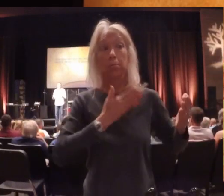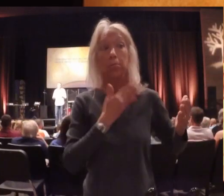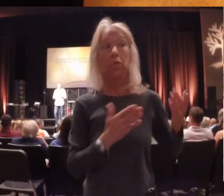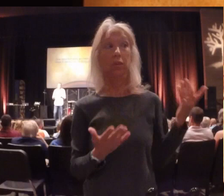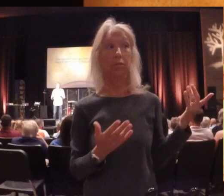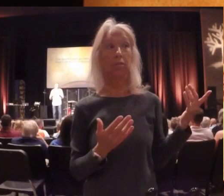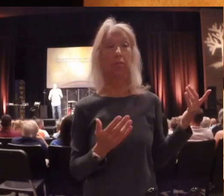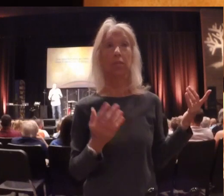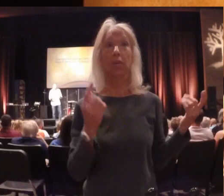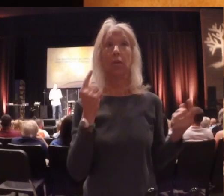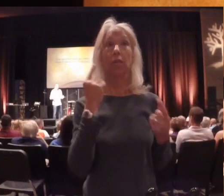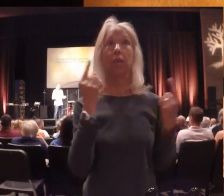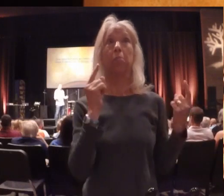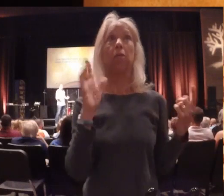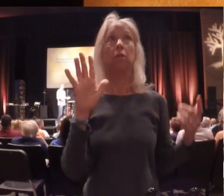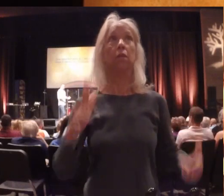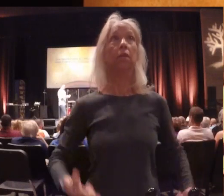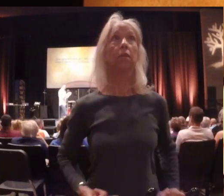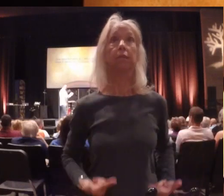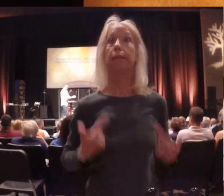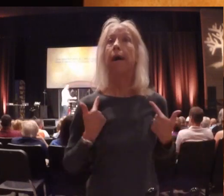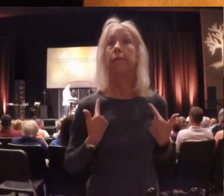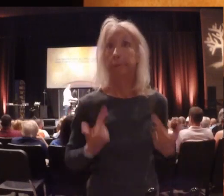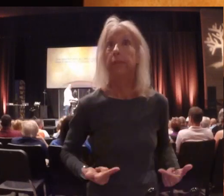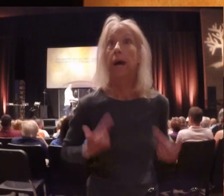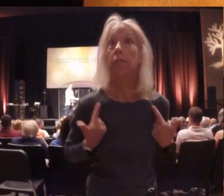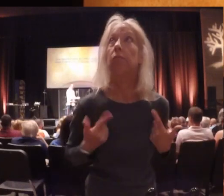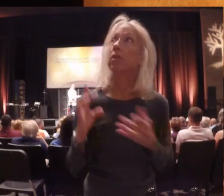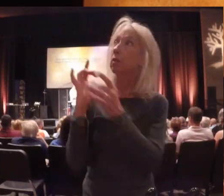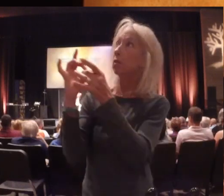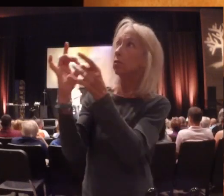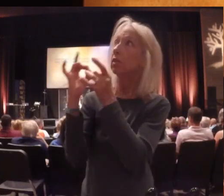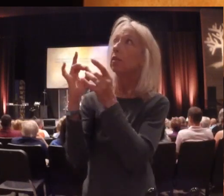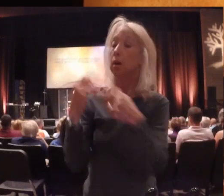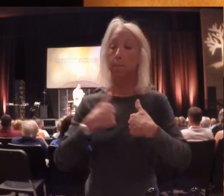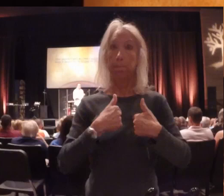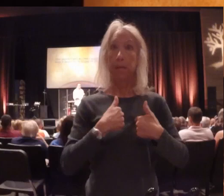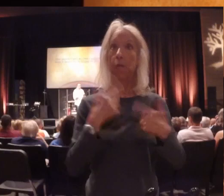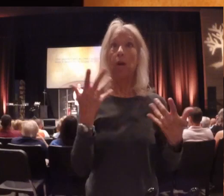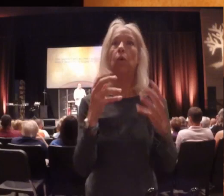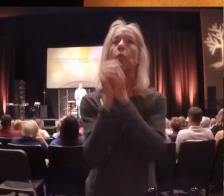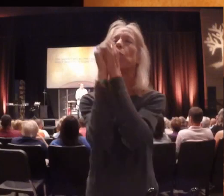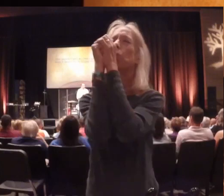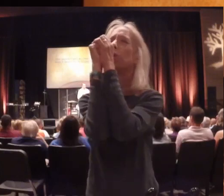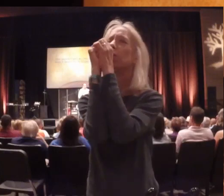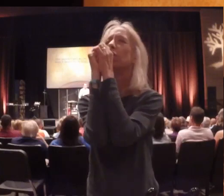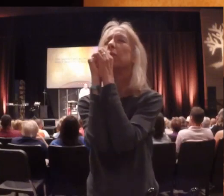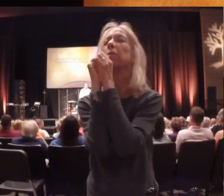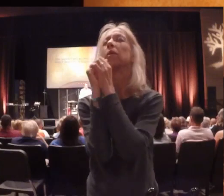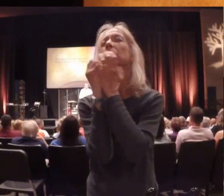that. You think about our life and our walk with God. I mean, for me, worship music is such a